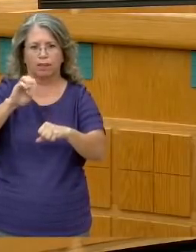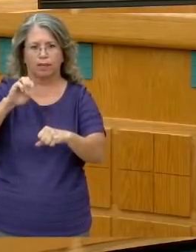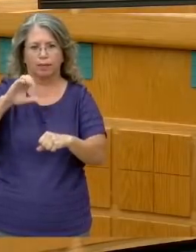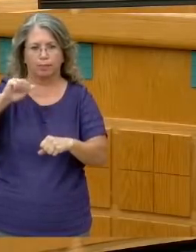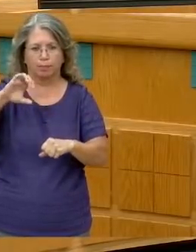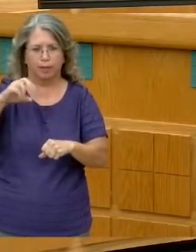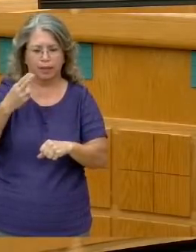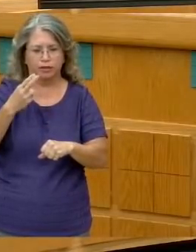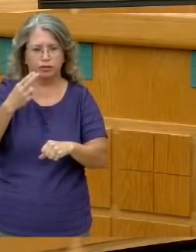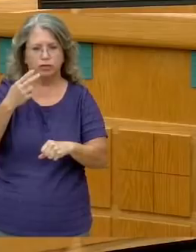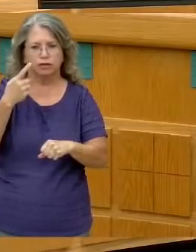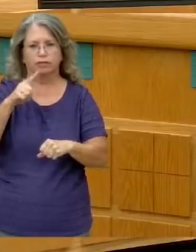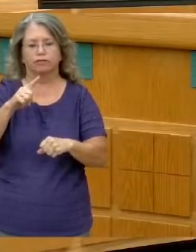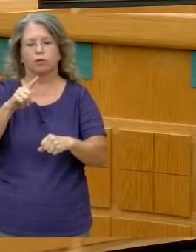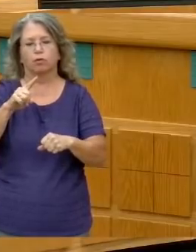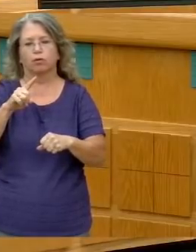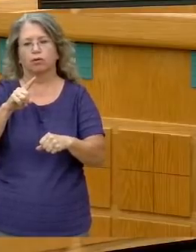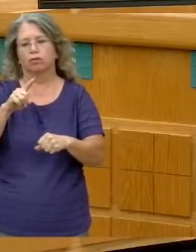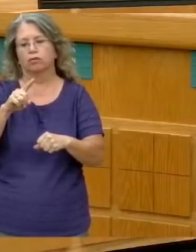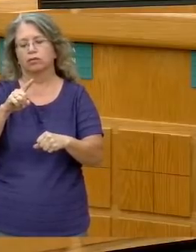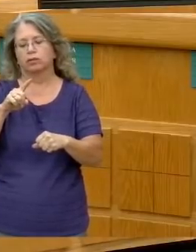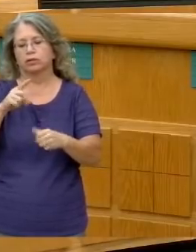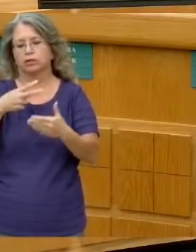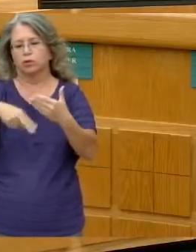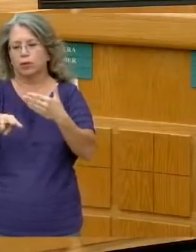August 31st. Till August the 1st.